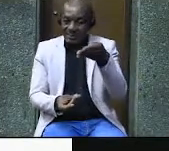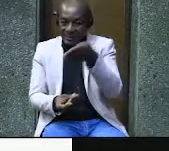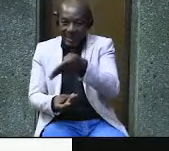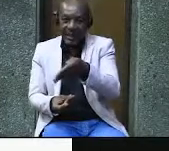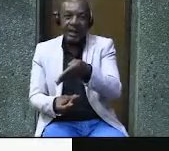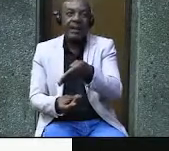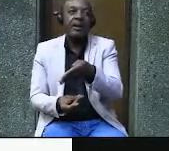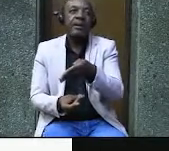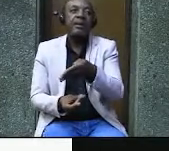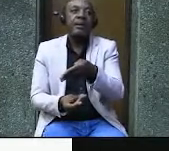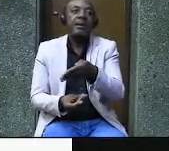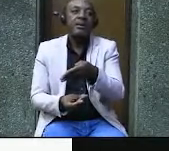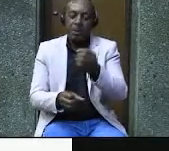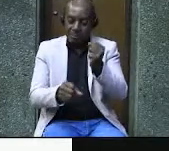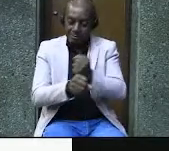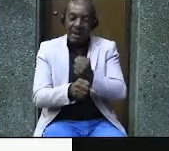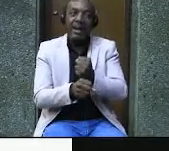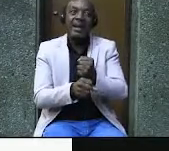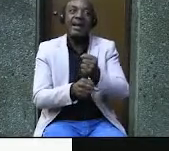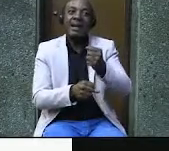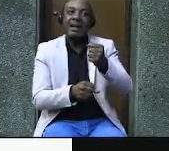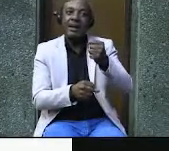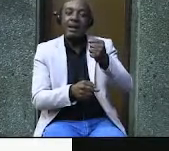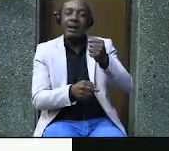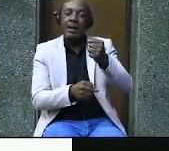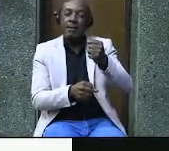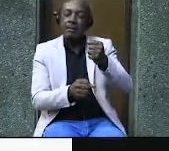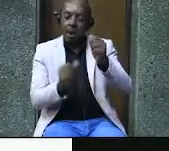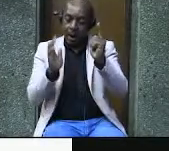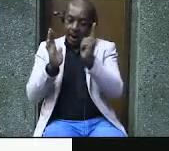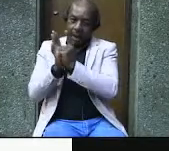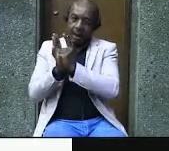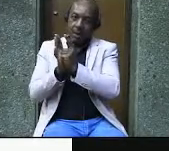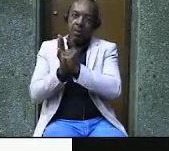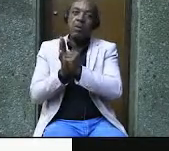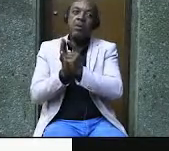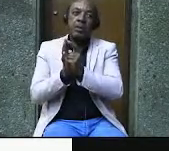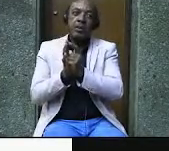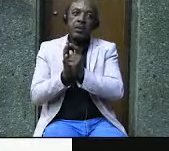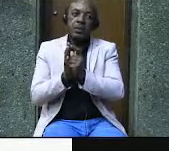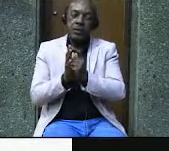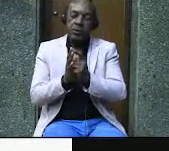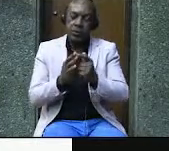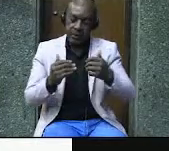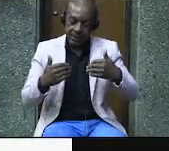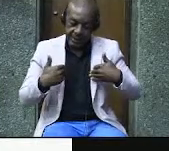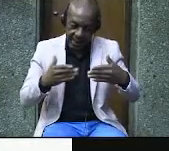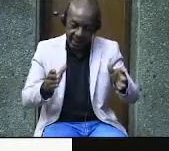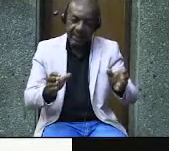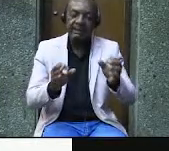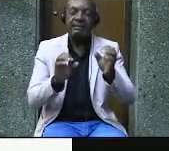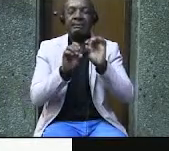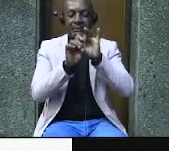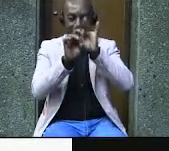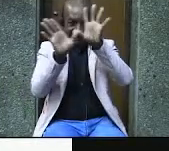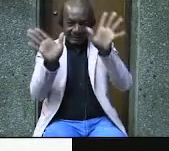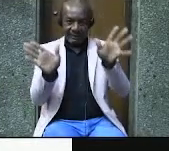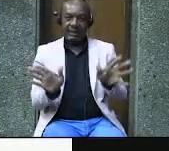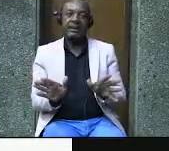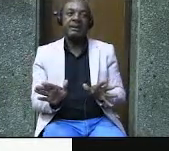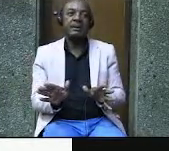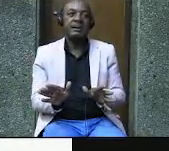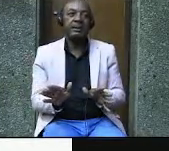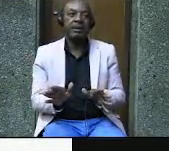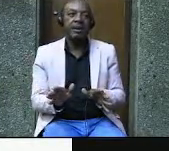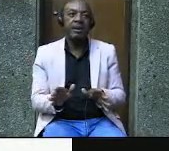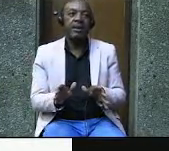government that possess the authority to expropriate in terms of a specific or a specific piece of legislation. In